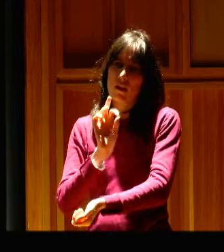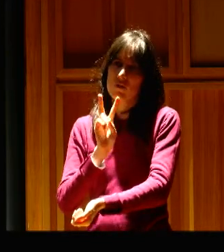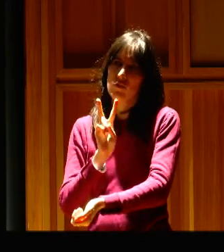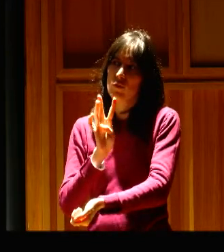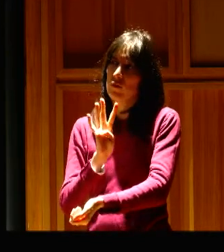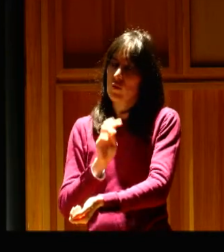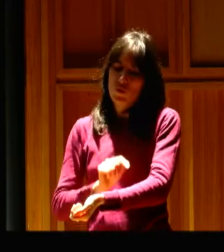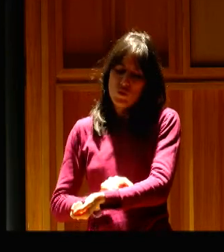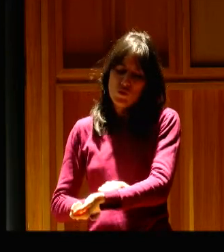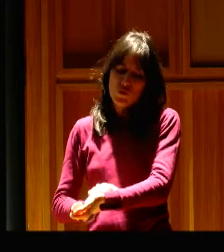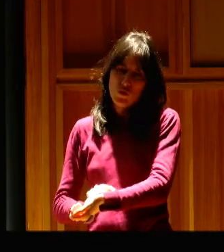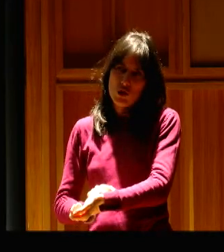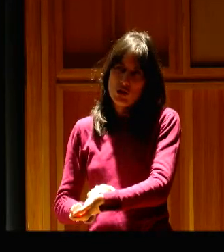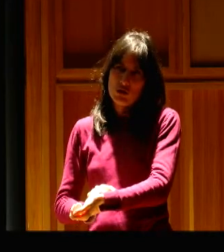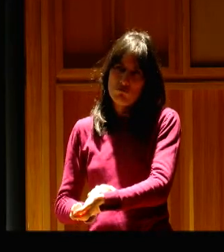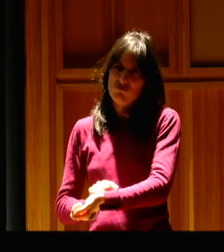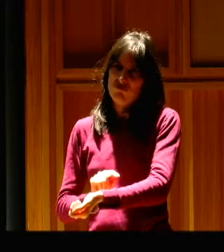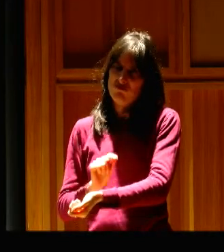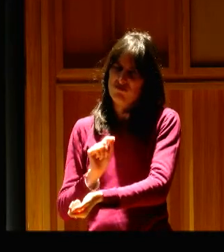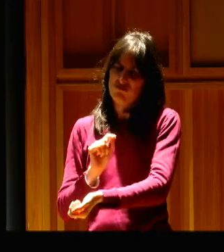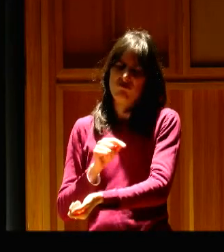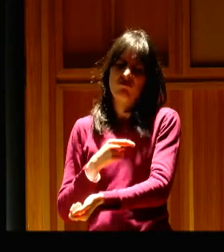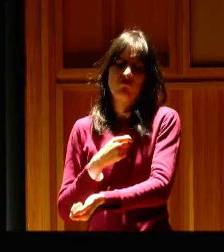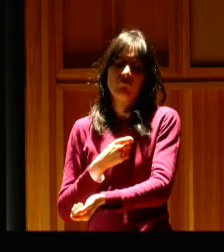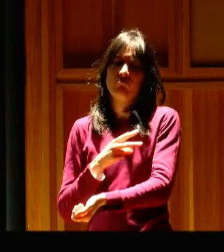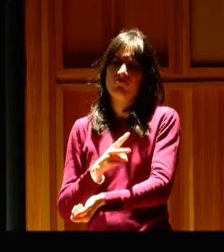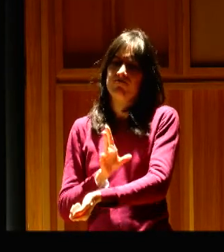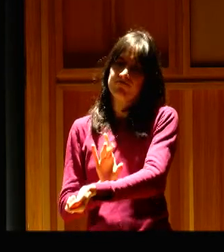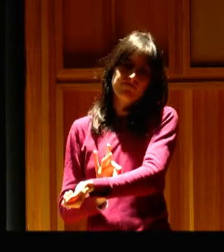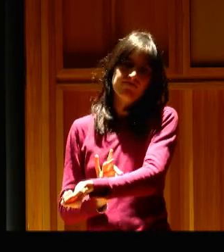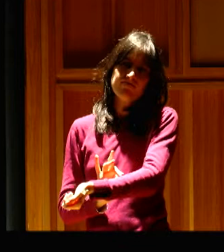176924, inked unforgivingly into his skin.